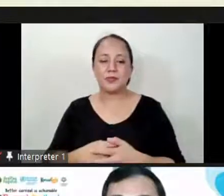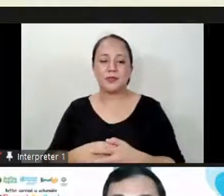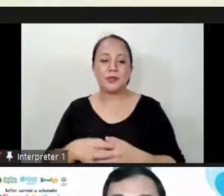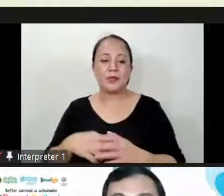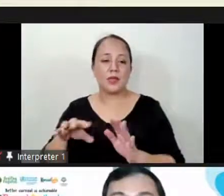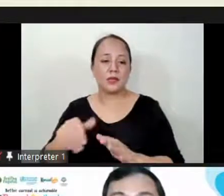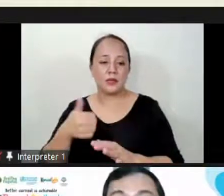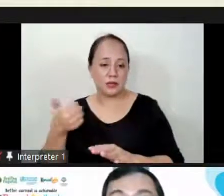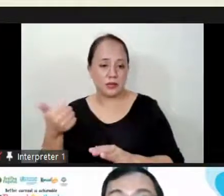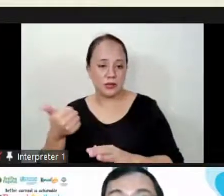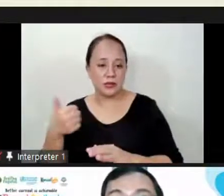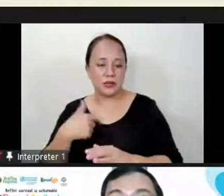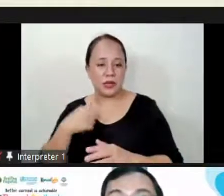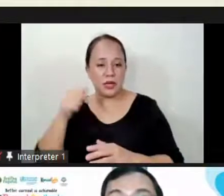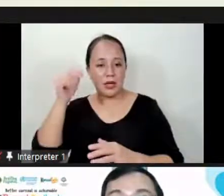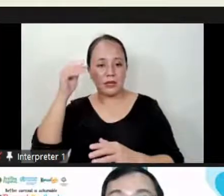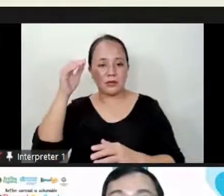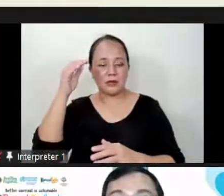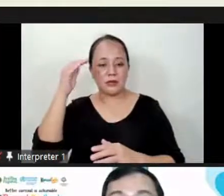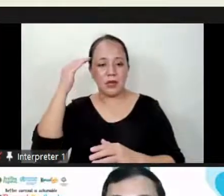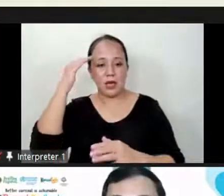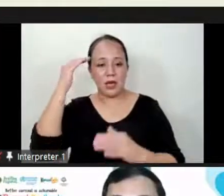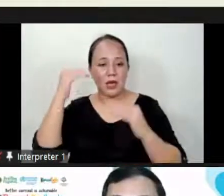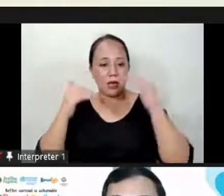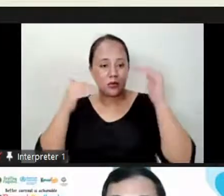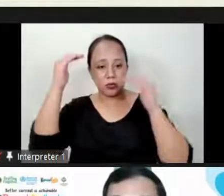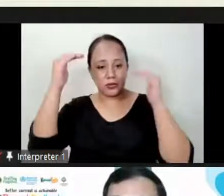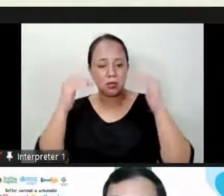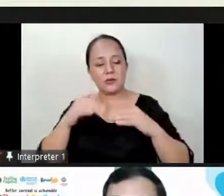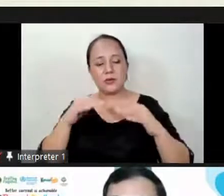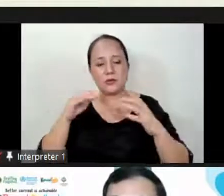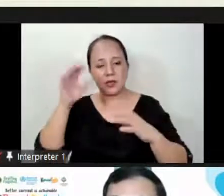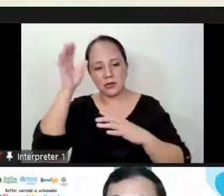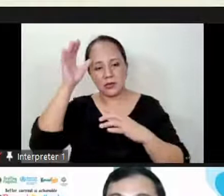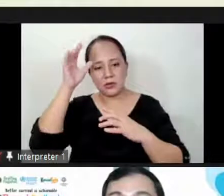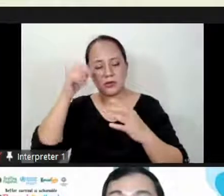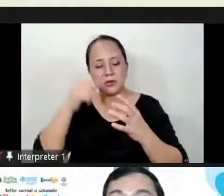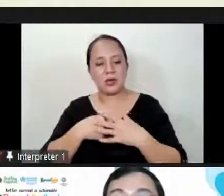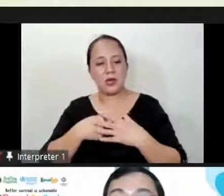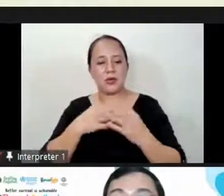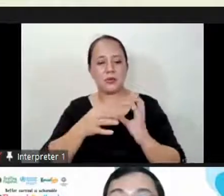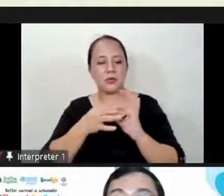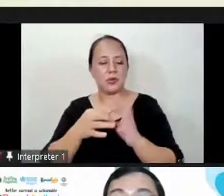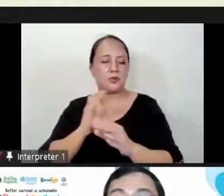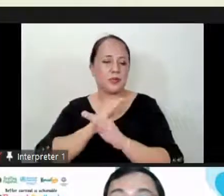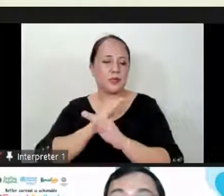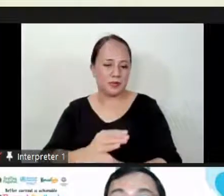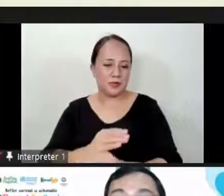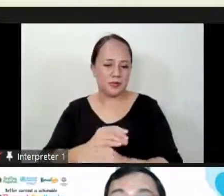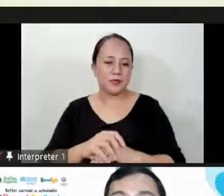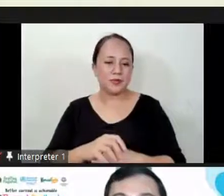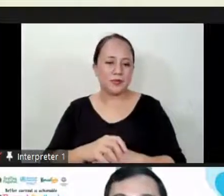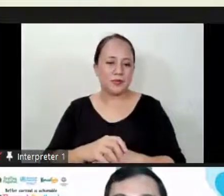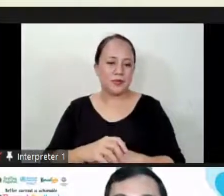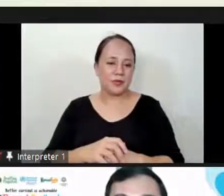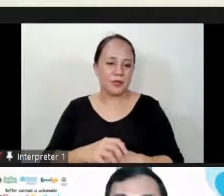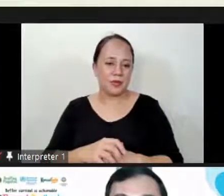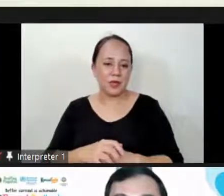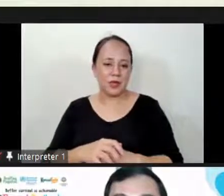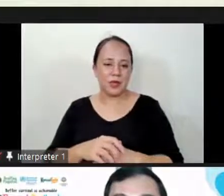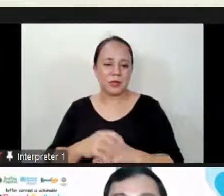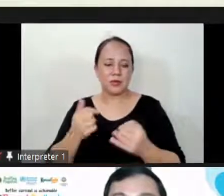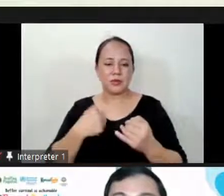the case of adult cancers, we have a lot of work to do in the prevention sphere,